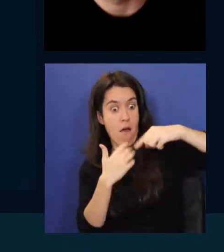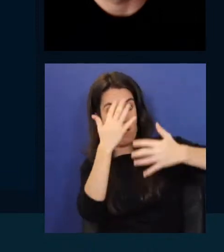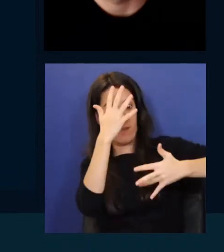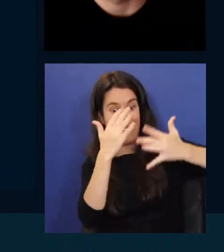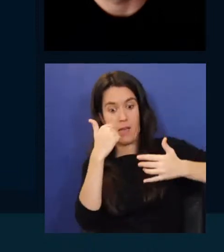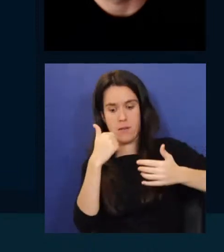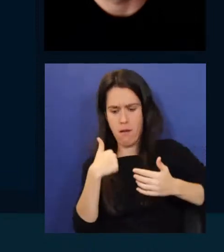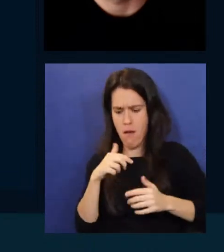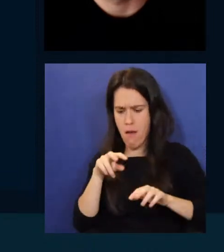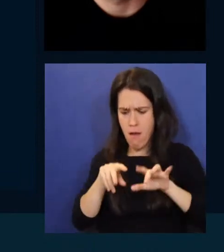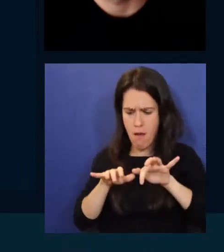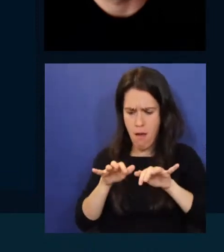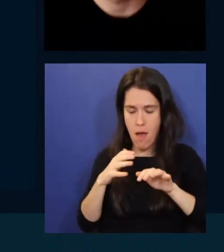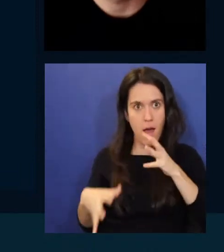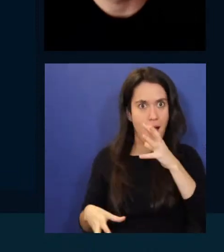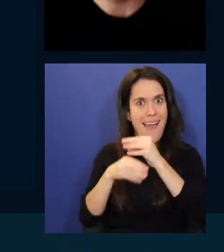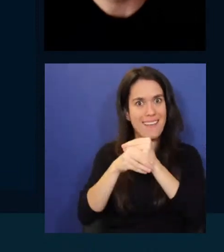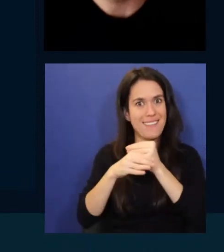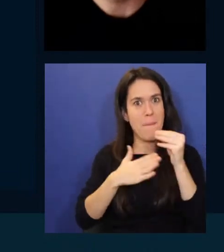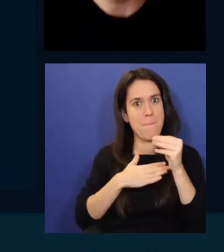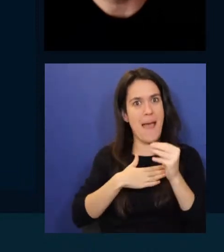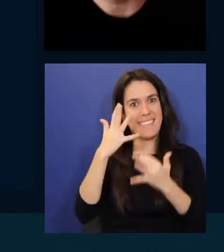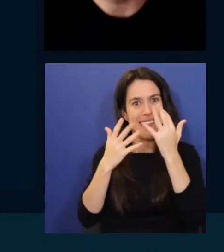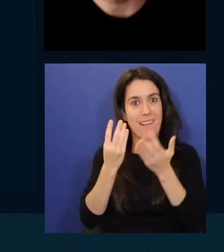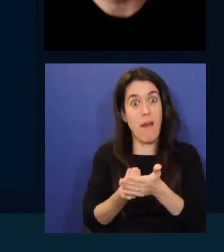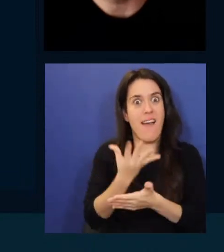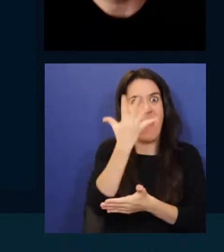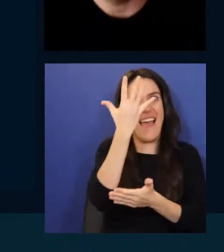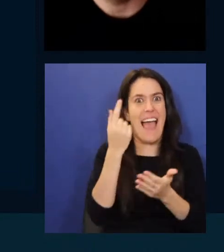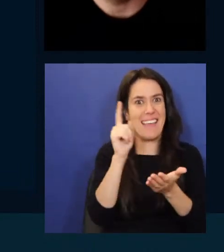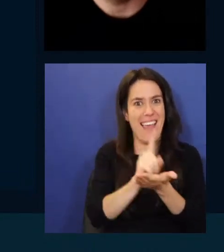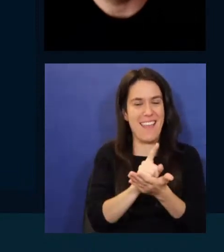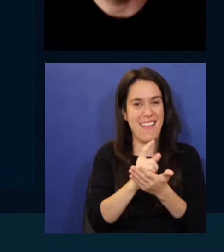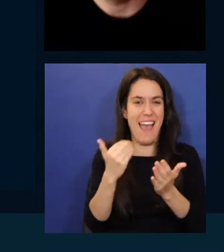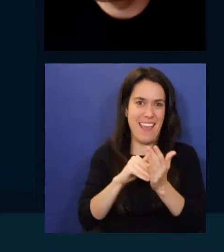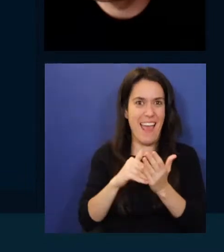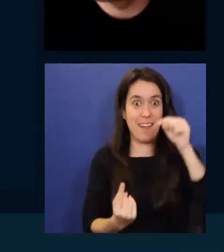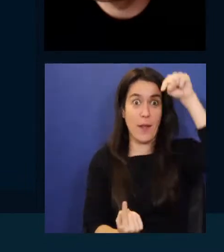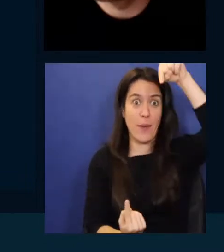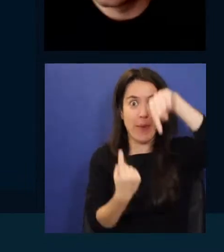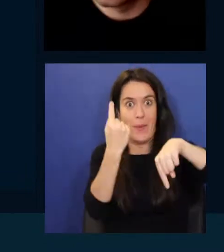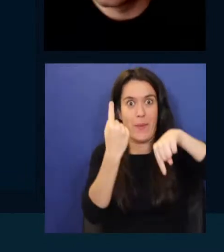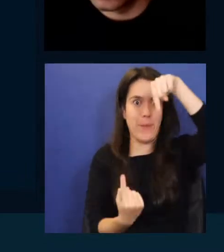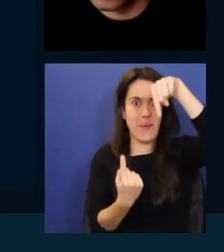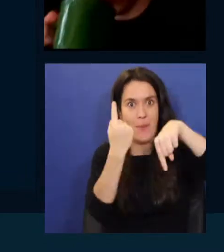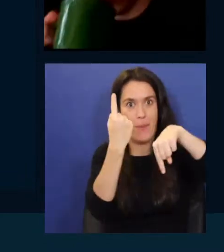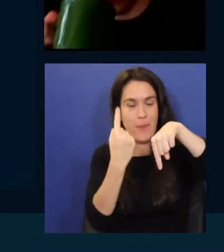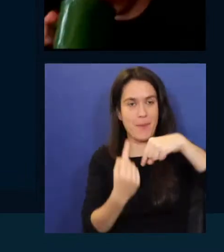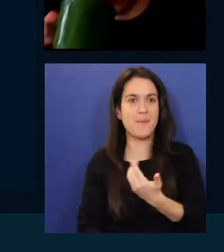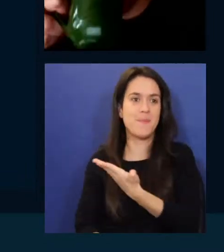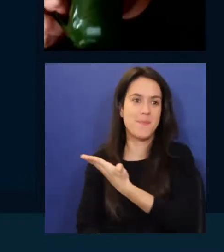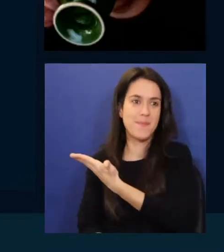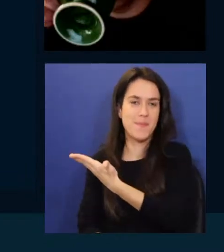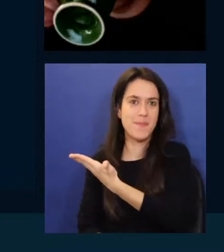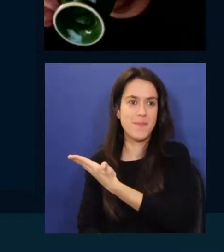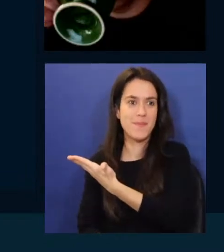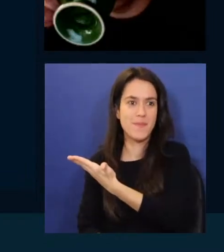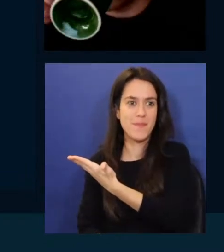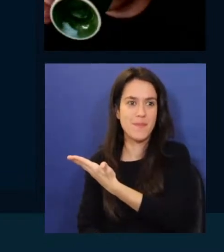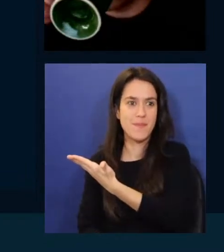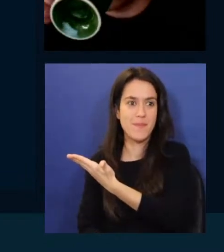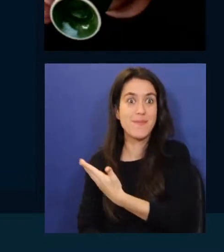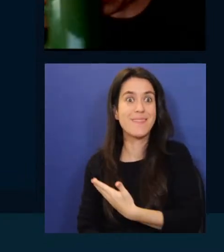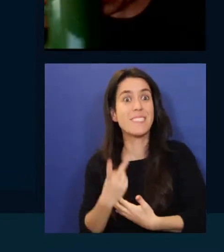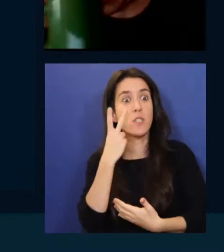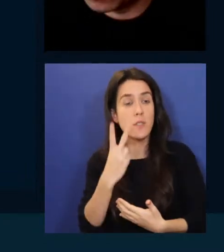with other data for forecast and planning. With Azure Data Share, Contoso can easily and